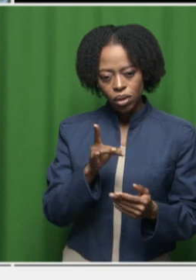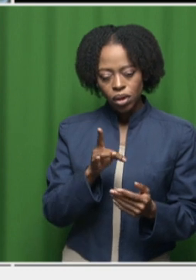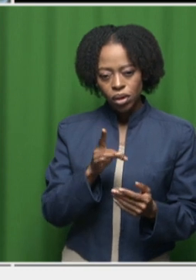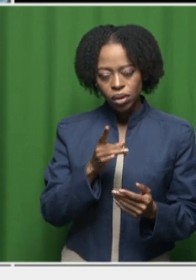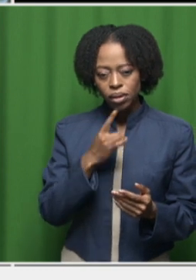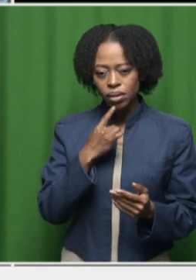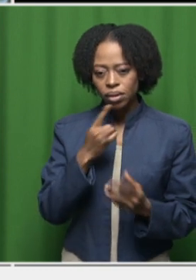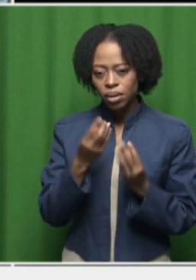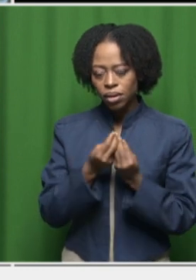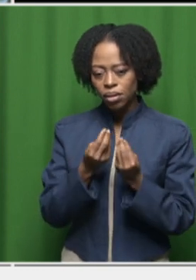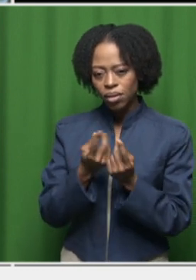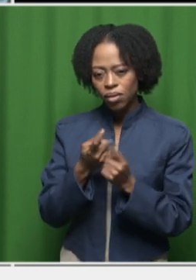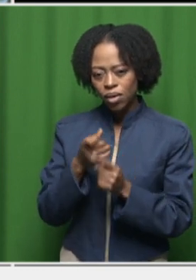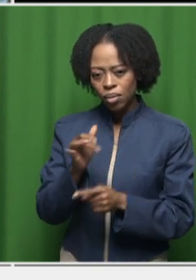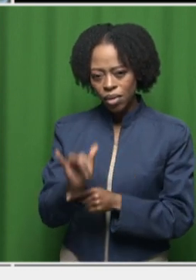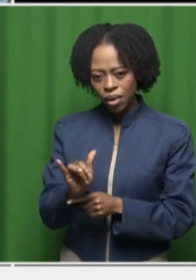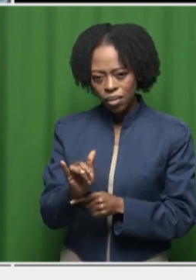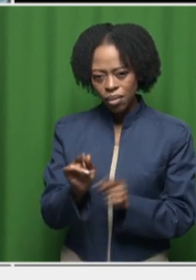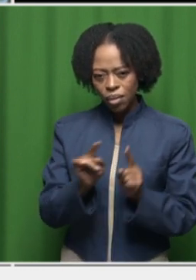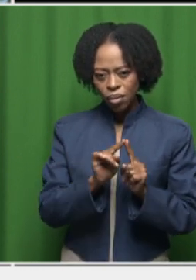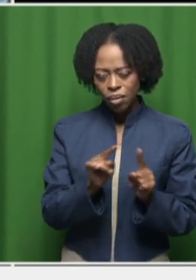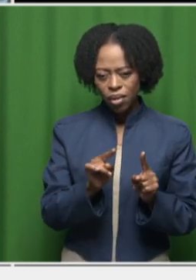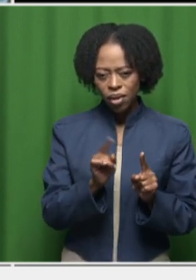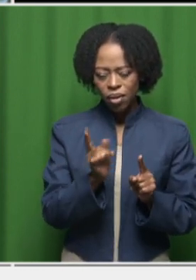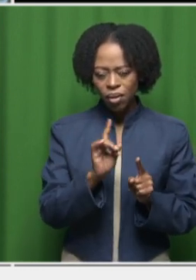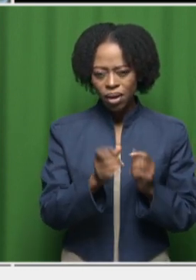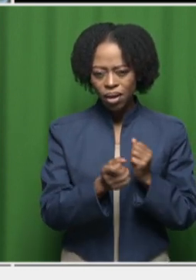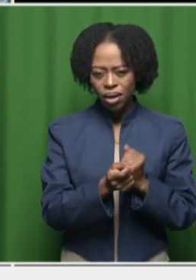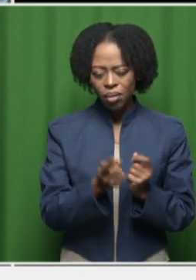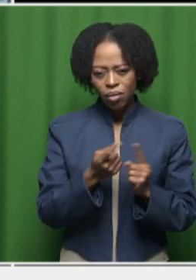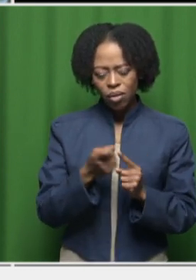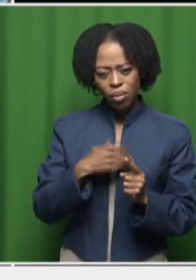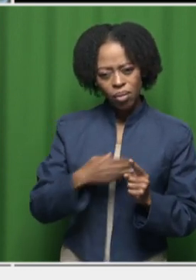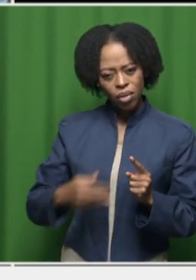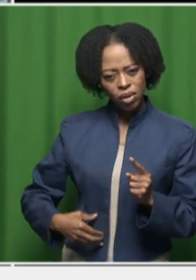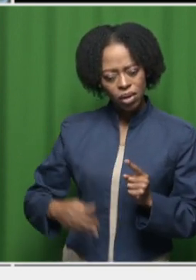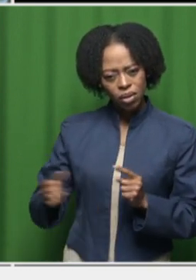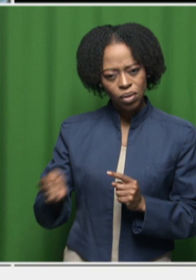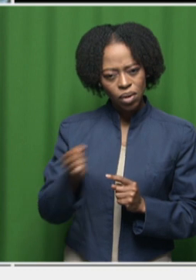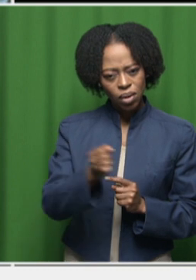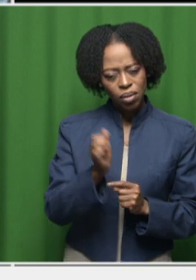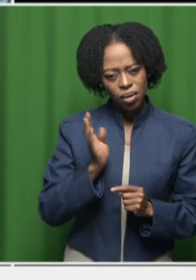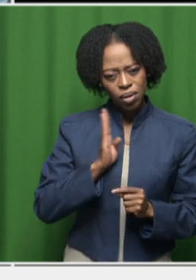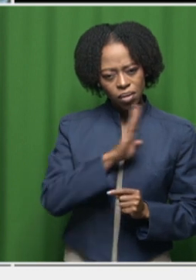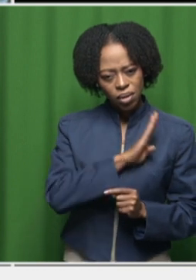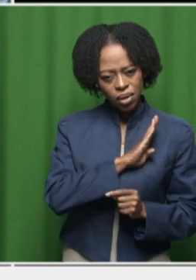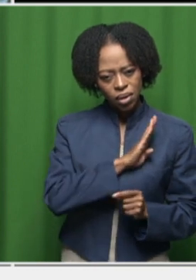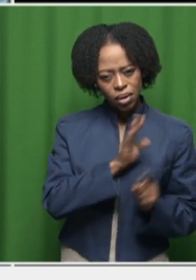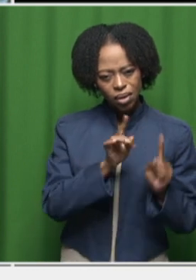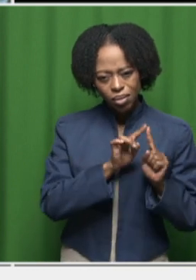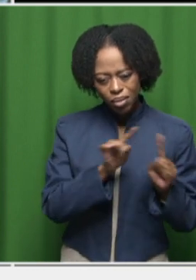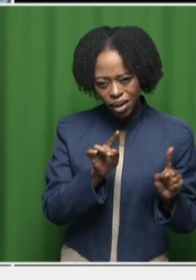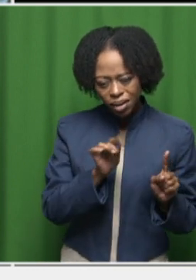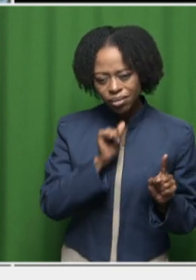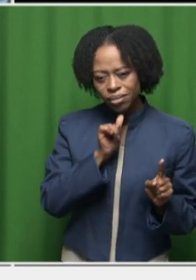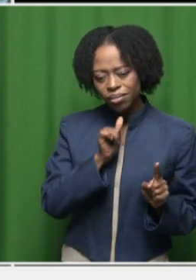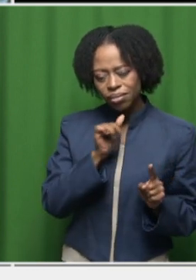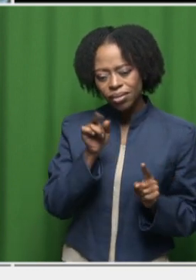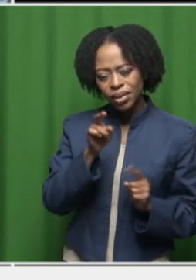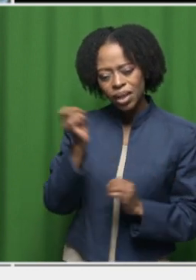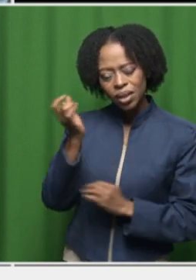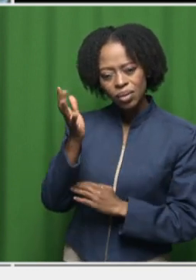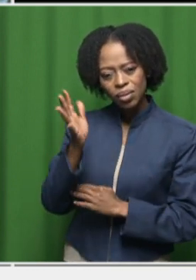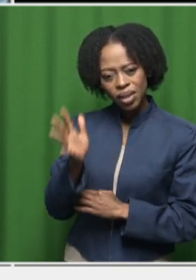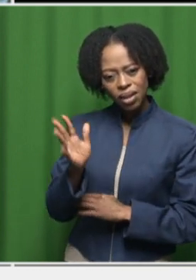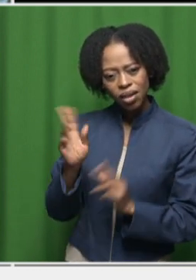them. What we seek is directly from the president, in that he must appoint the board. But we cited the Speaker of the National Assembly, because the National